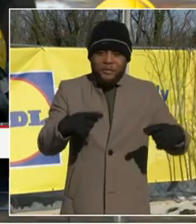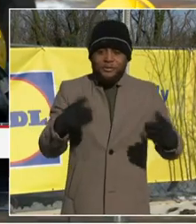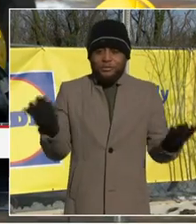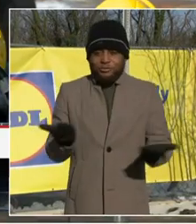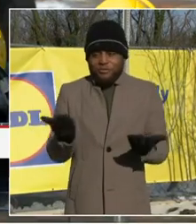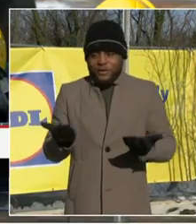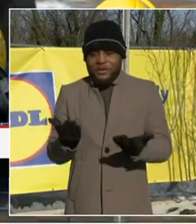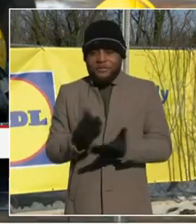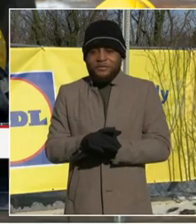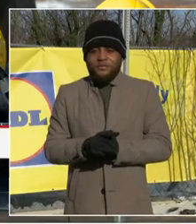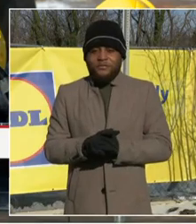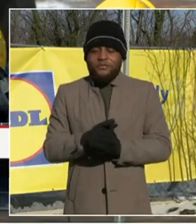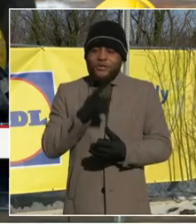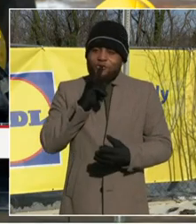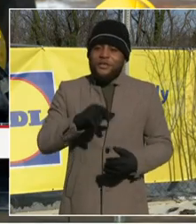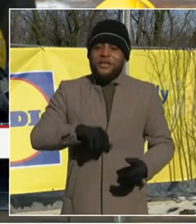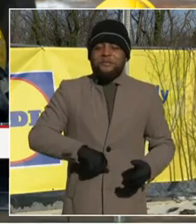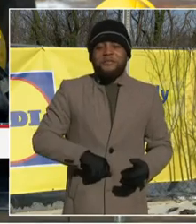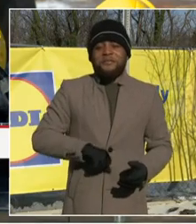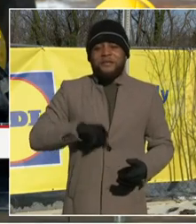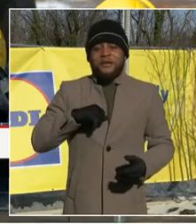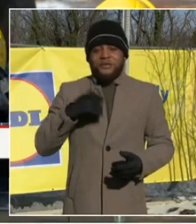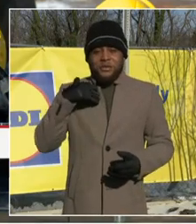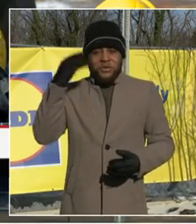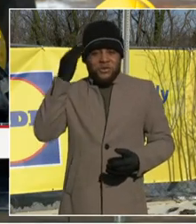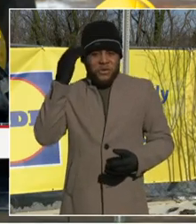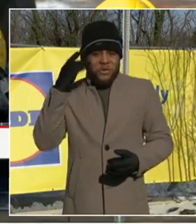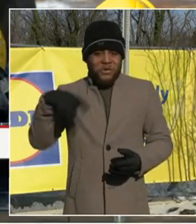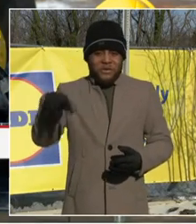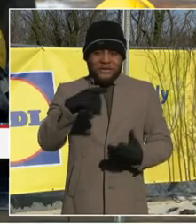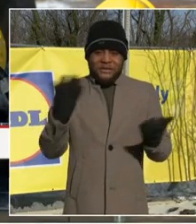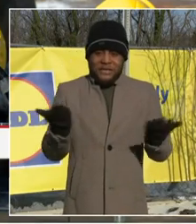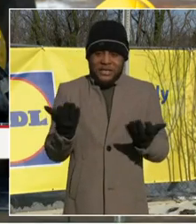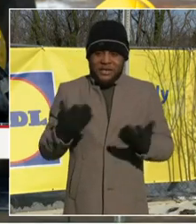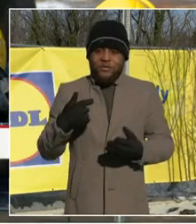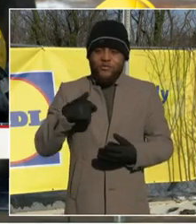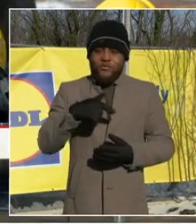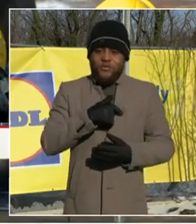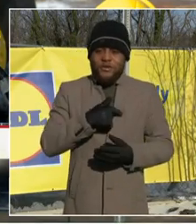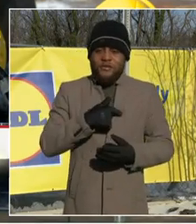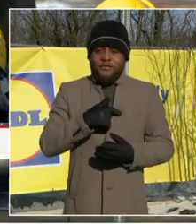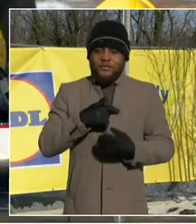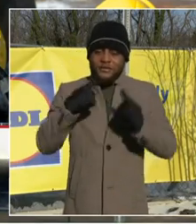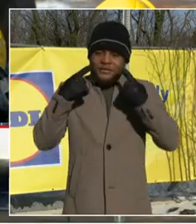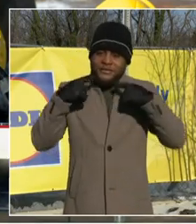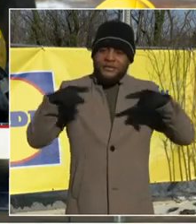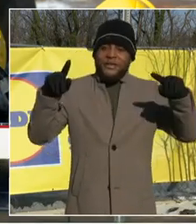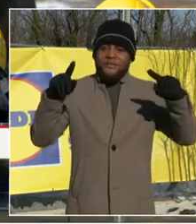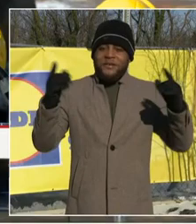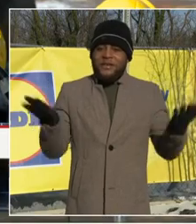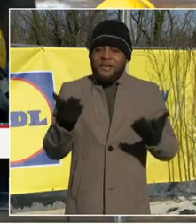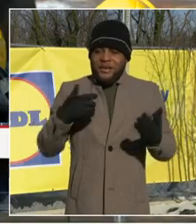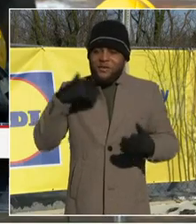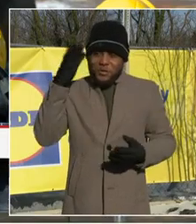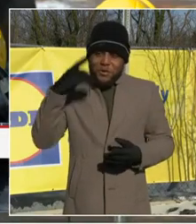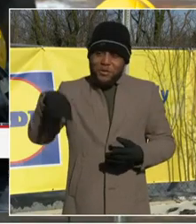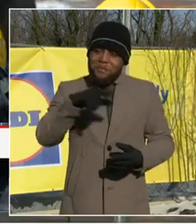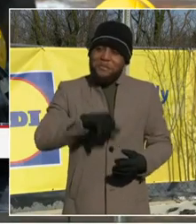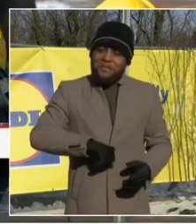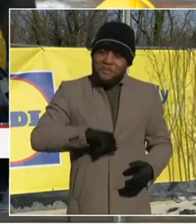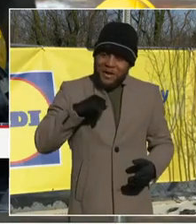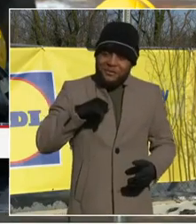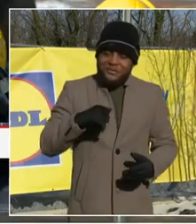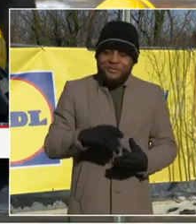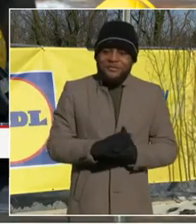so proud, as I know you are, of what we've accomplished. I want to thank the Skyland